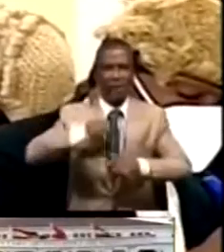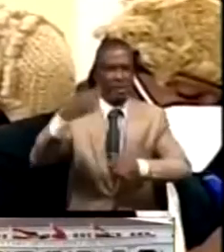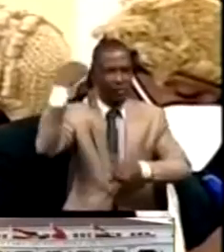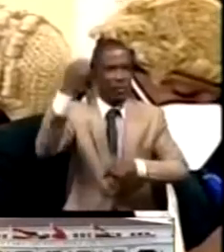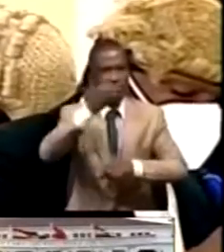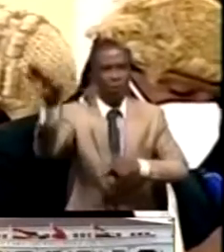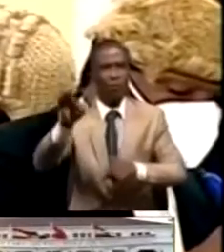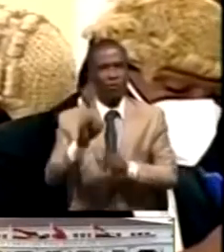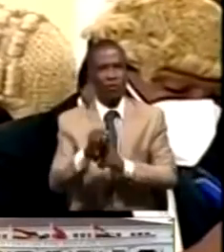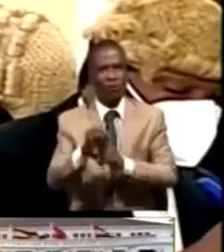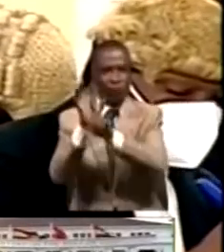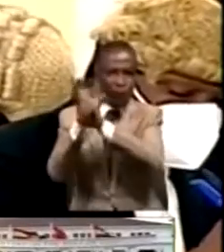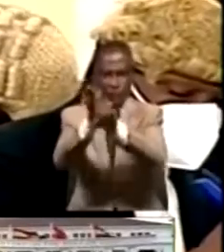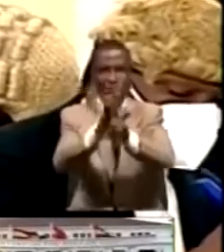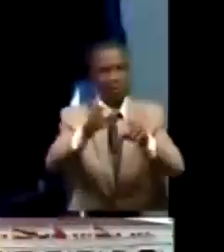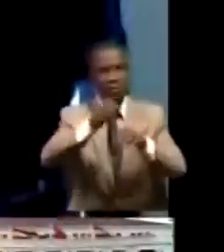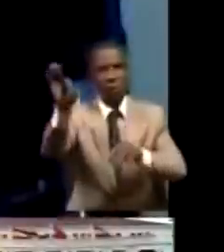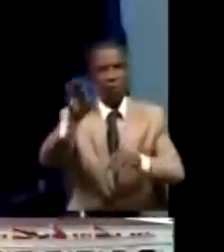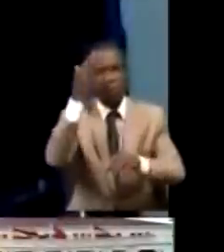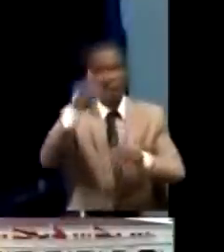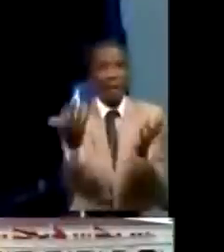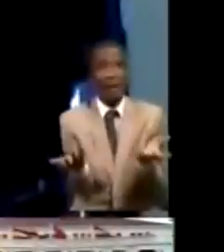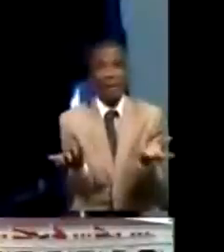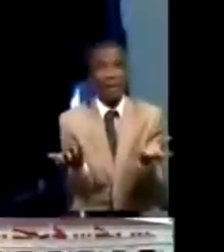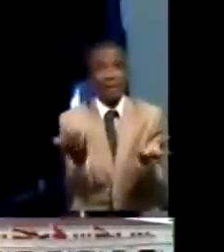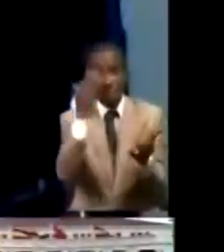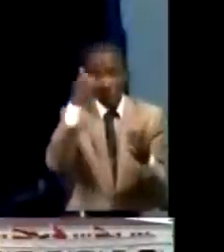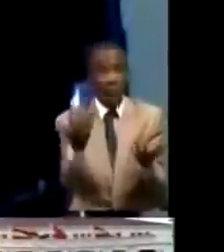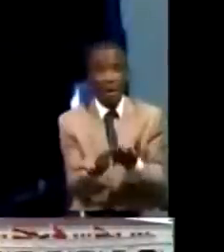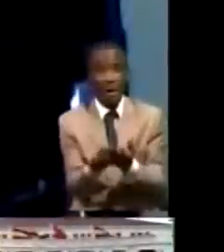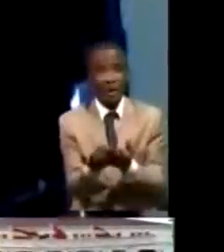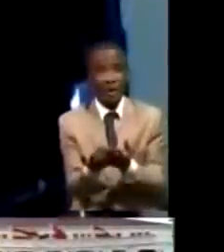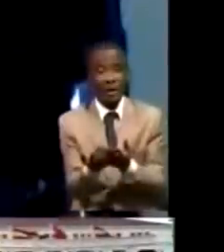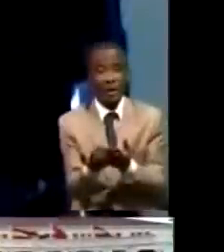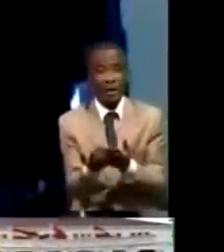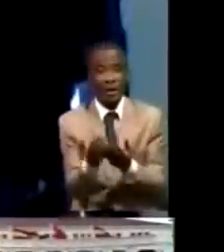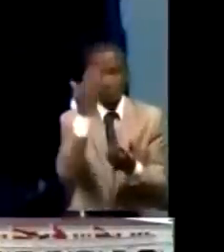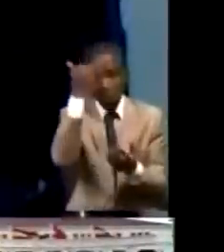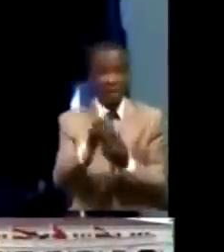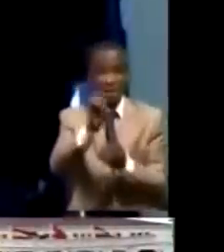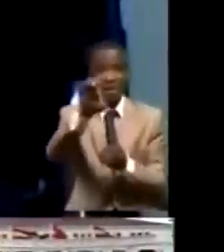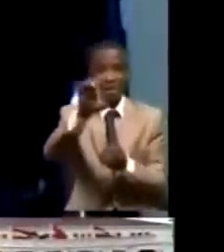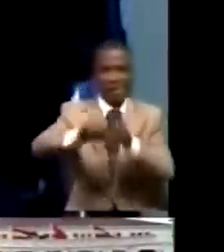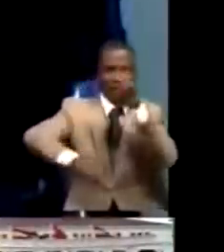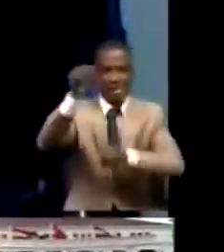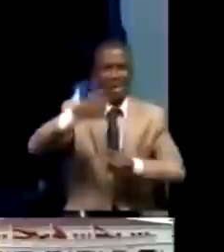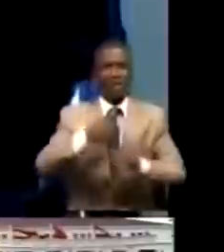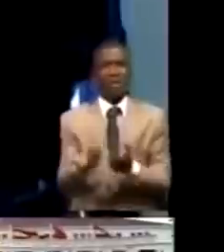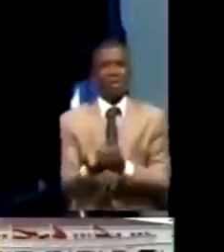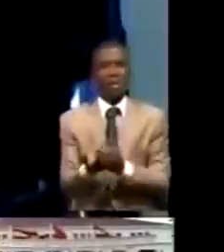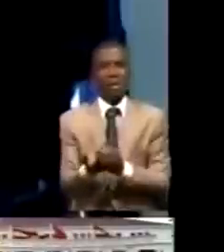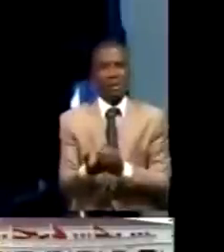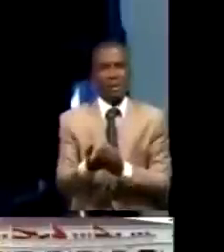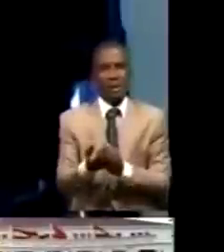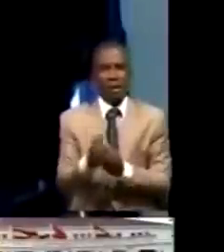this? It had never happened before. When was in this? In previous elections, I stayed there for 72